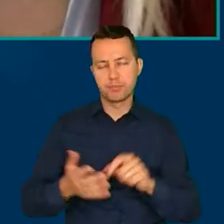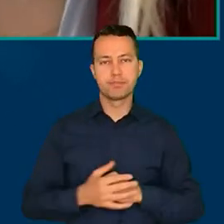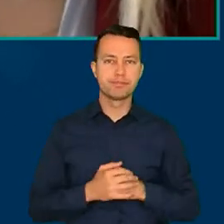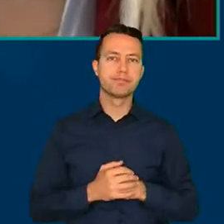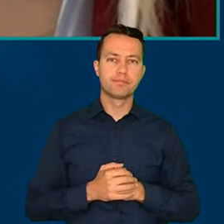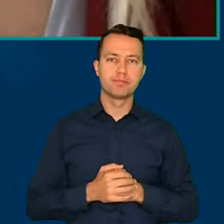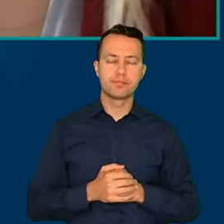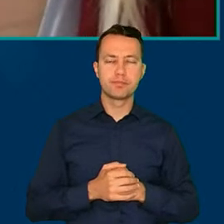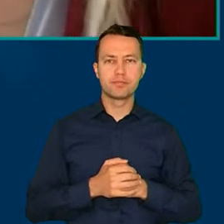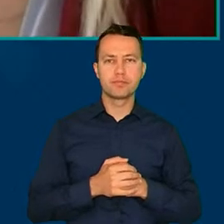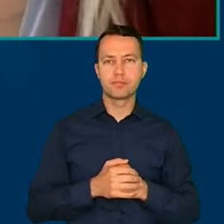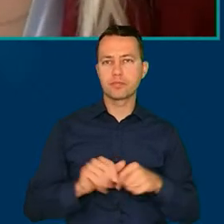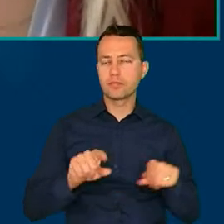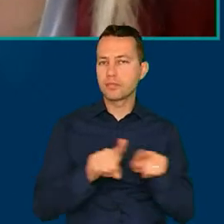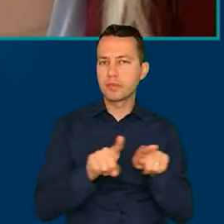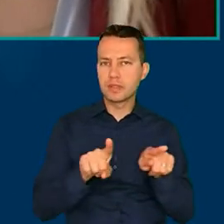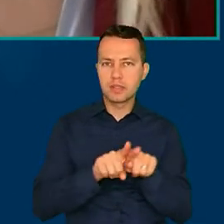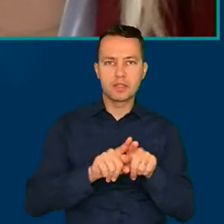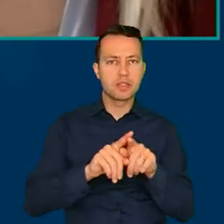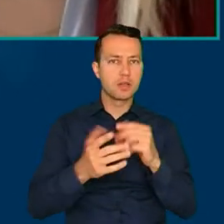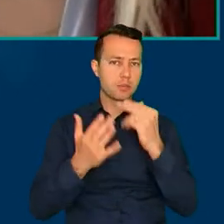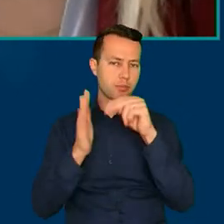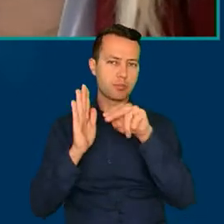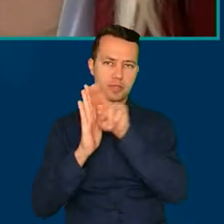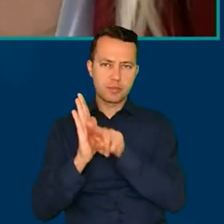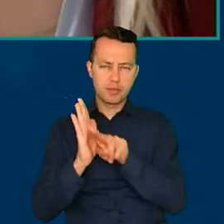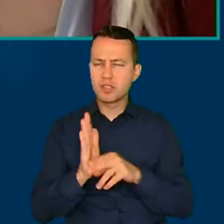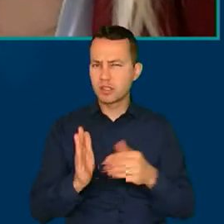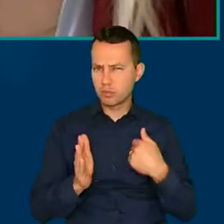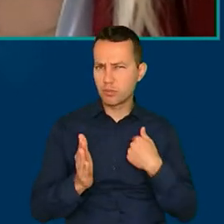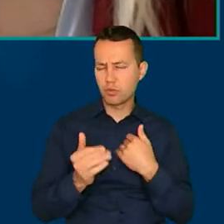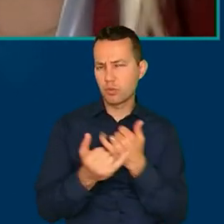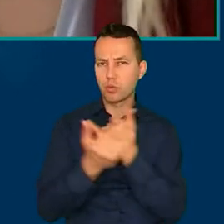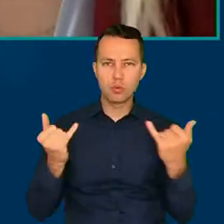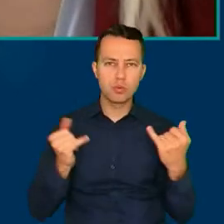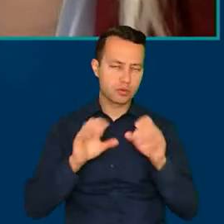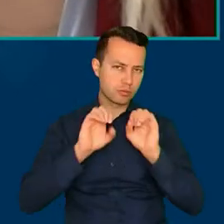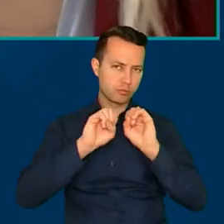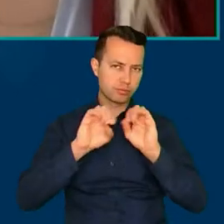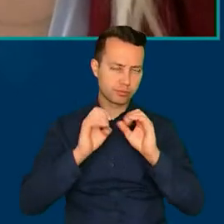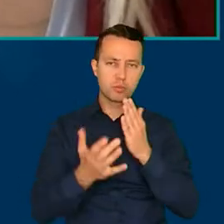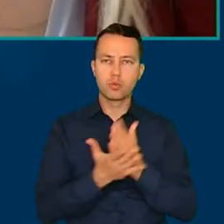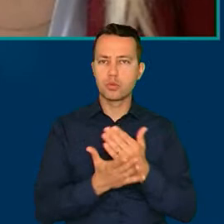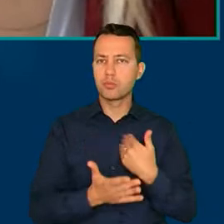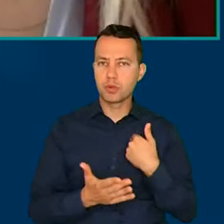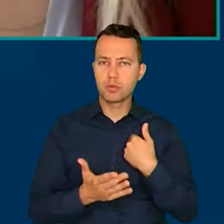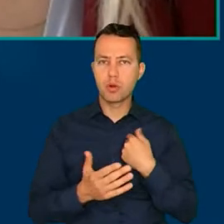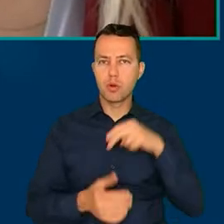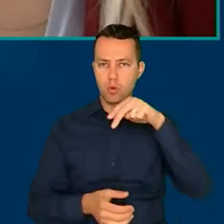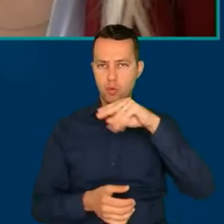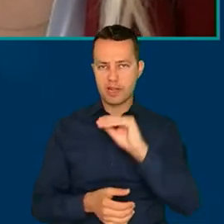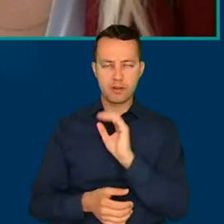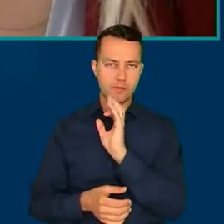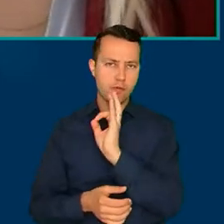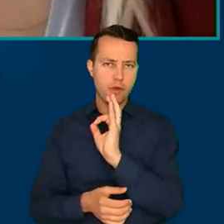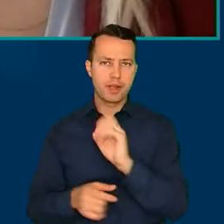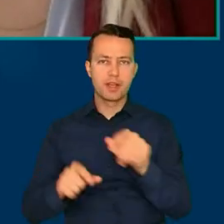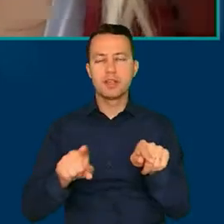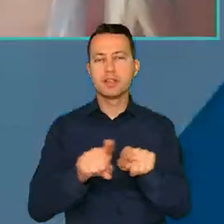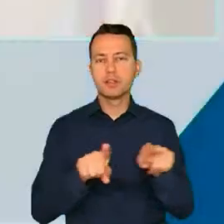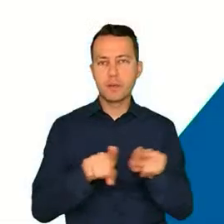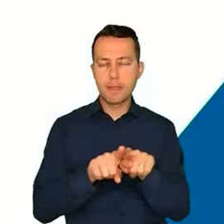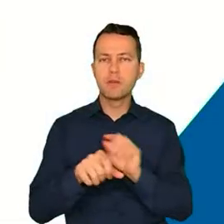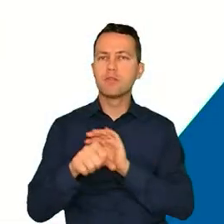the EU level, because of course this will impact Polish companies. So obviously there's